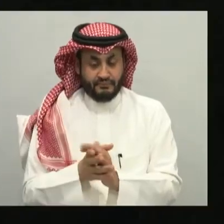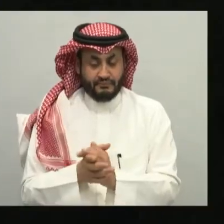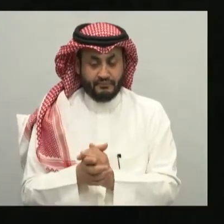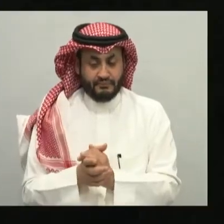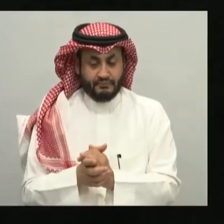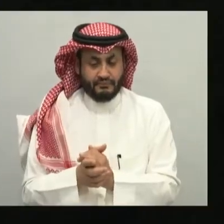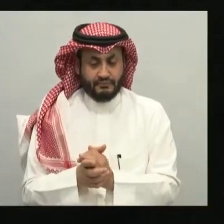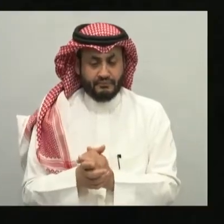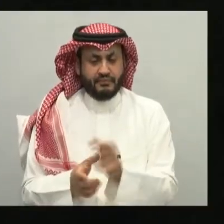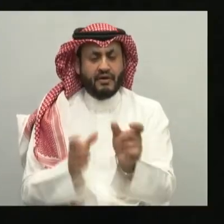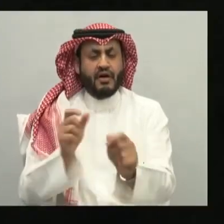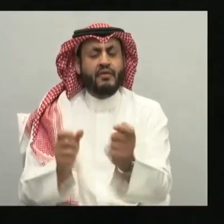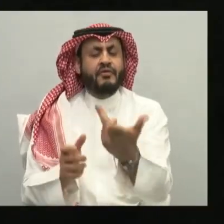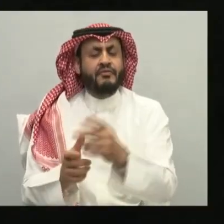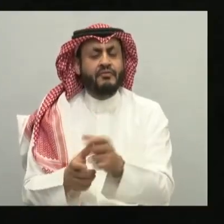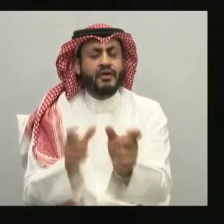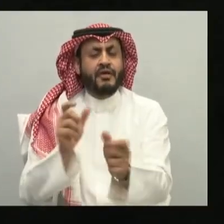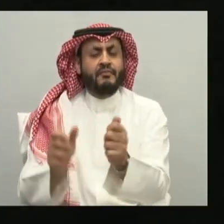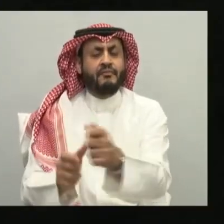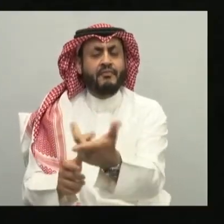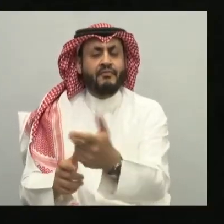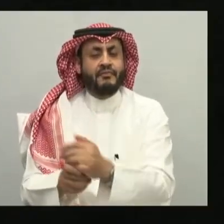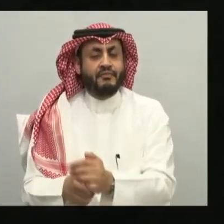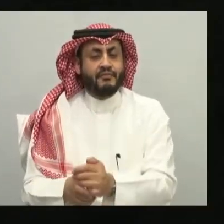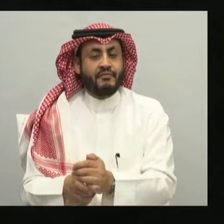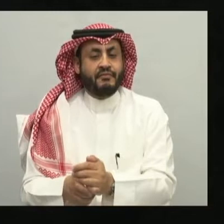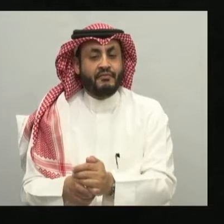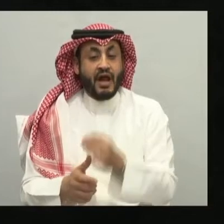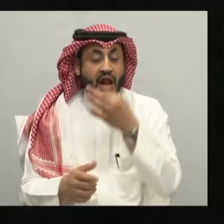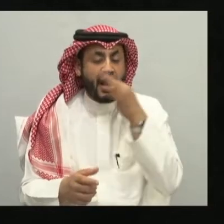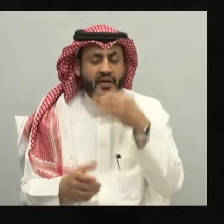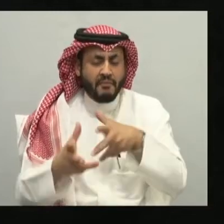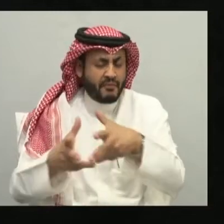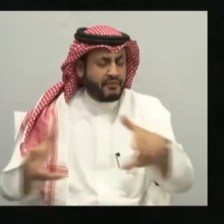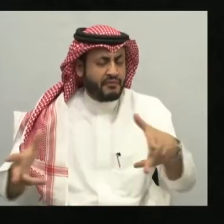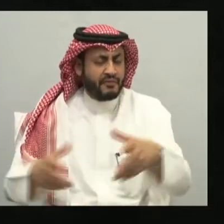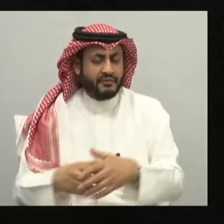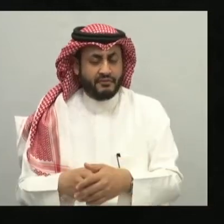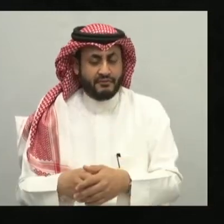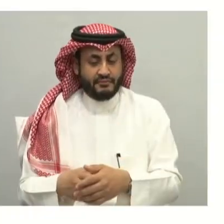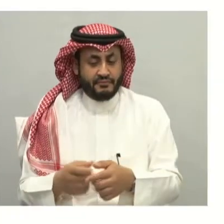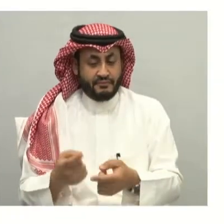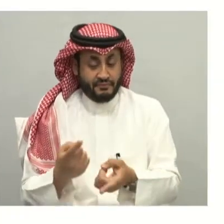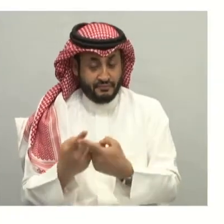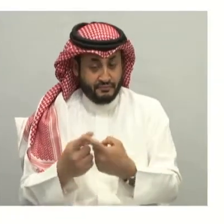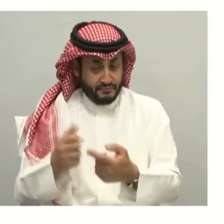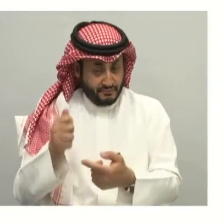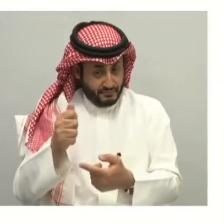Now, what letters are you going to put? Cake, cake. We're going to add an A